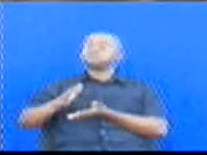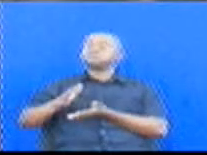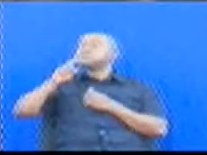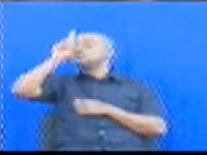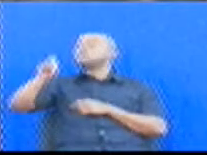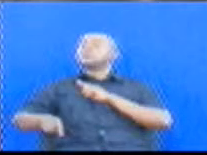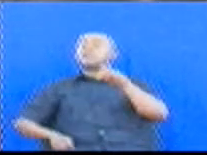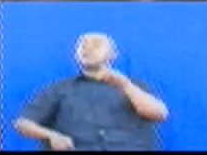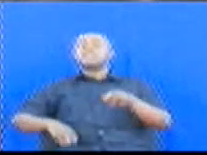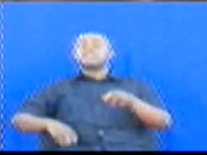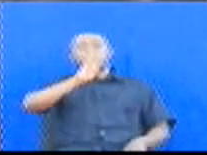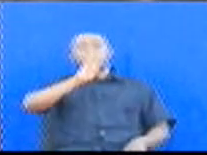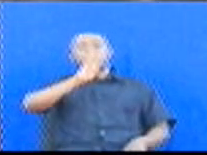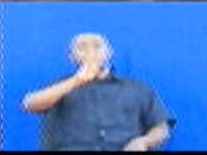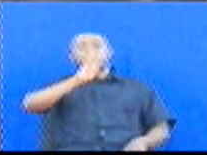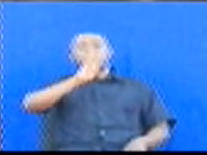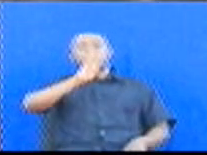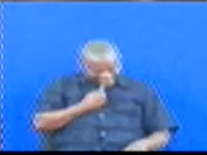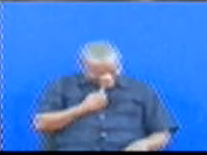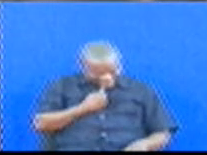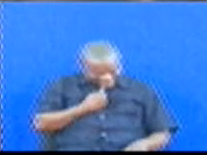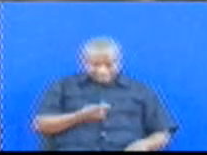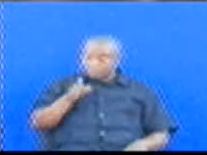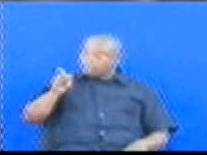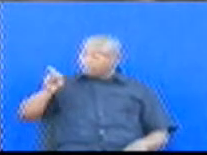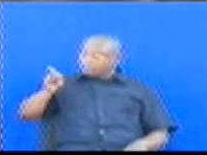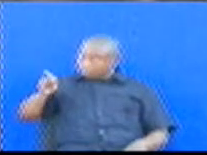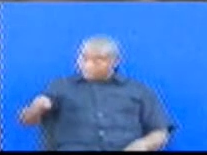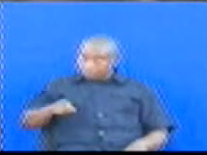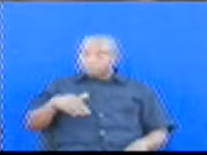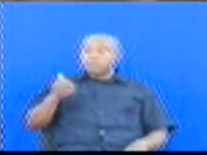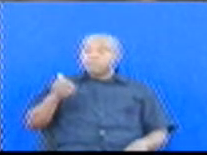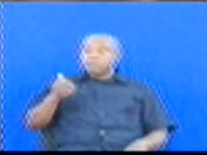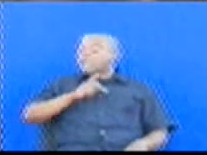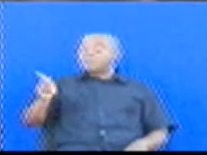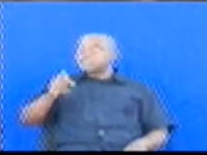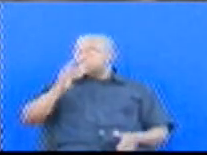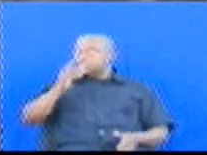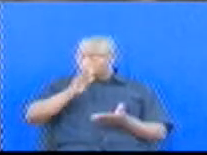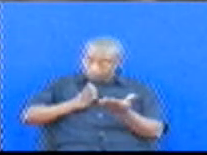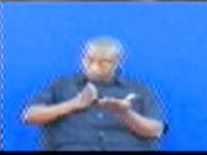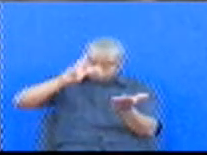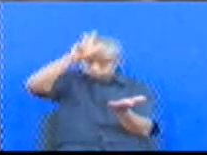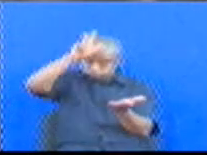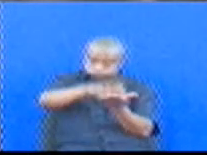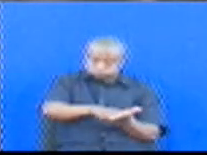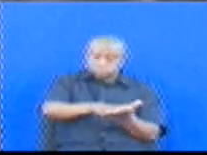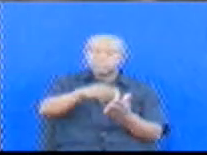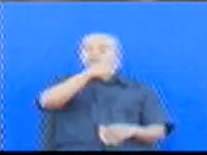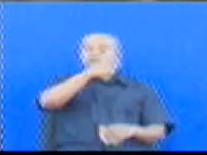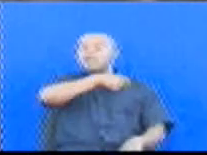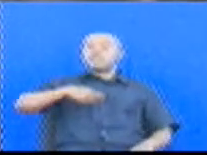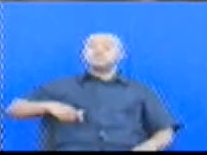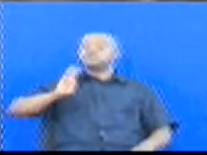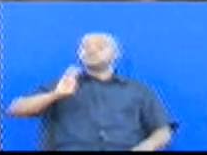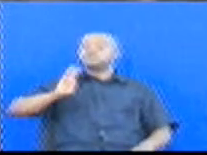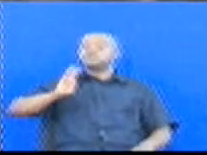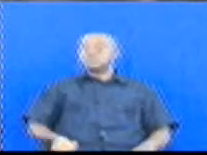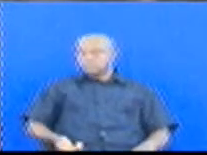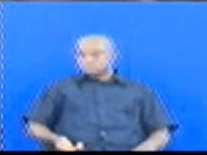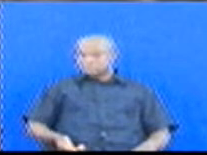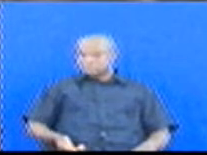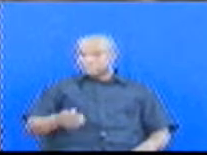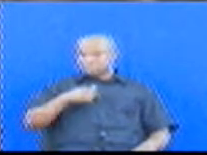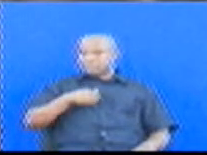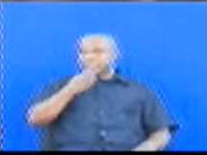wanaposema commissioners watakuwa approved by the president? Wapi? Mheshimiwa Naibu Speaker, naomba kutoa taarifa.